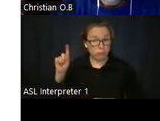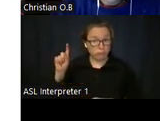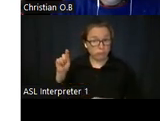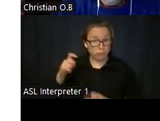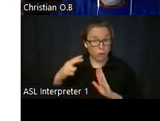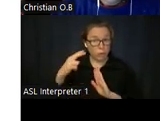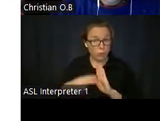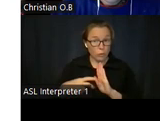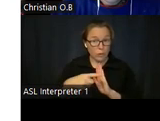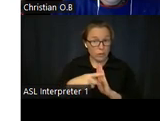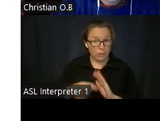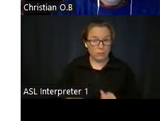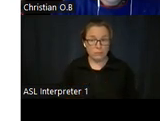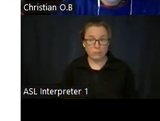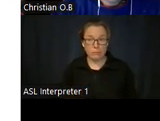points in the middle.